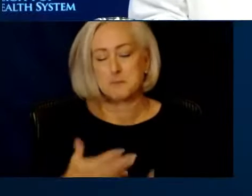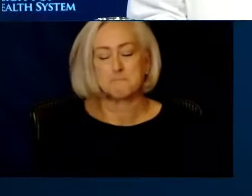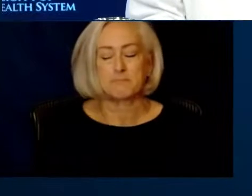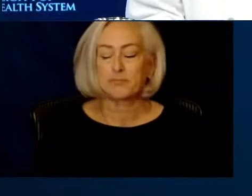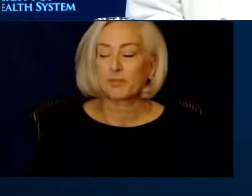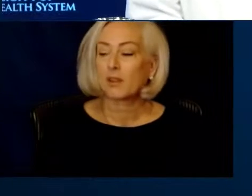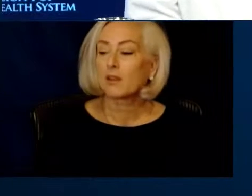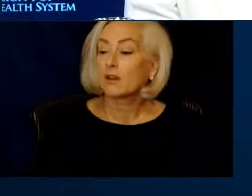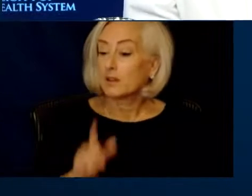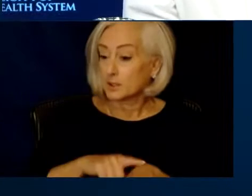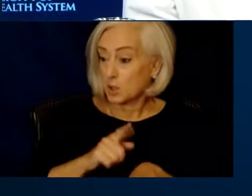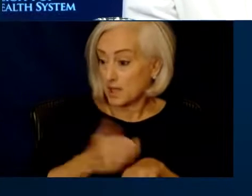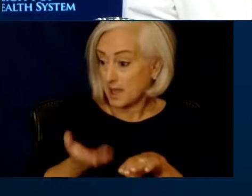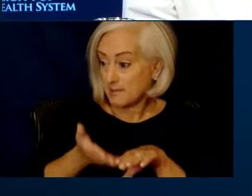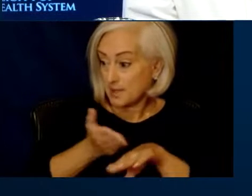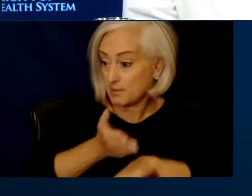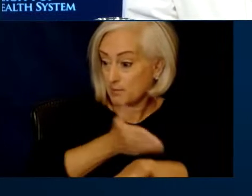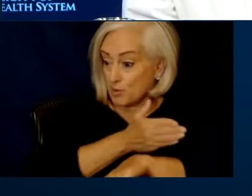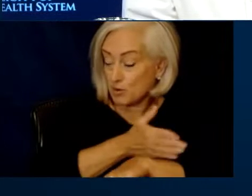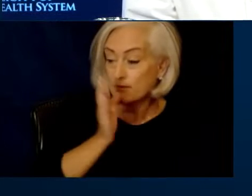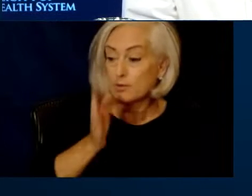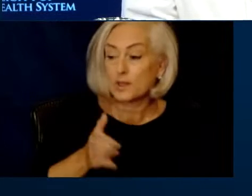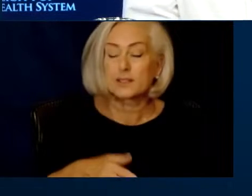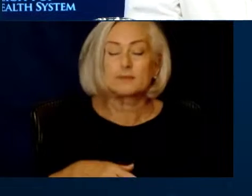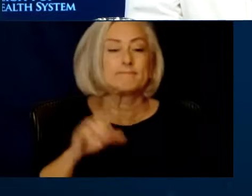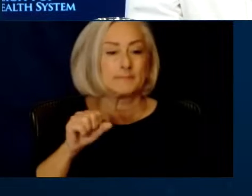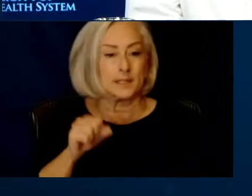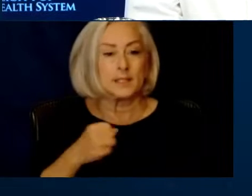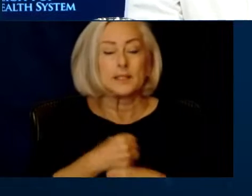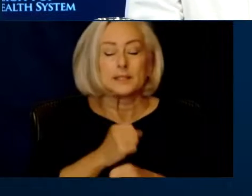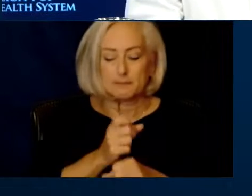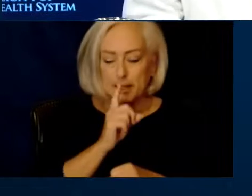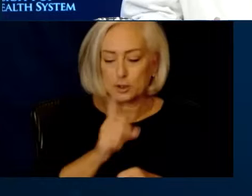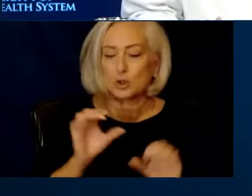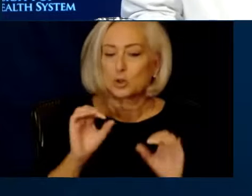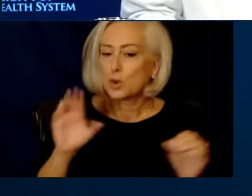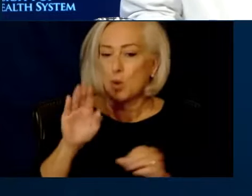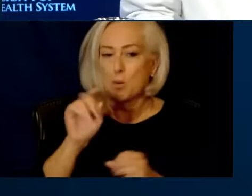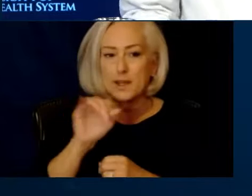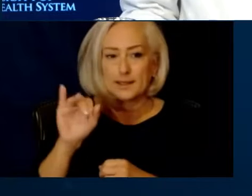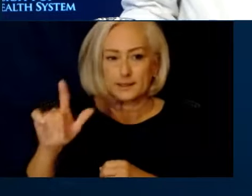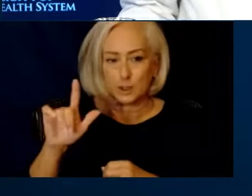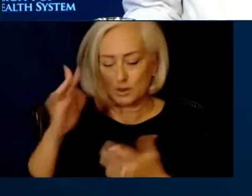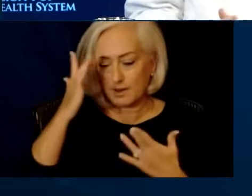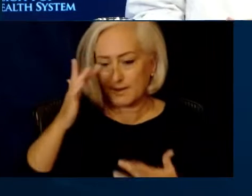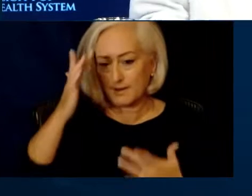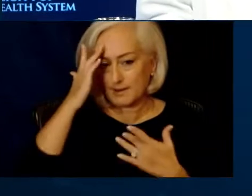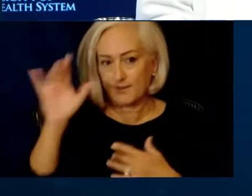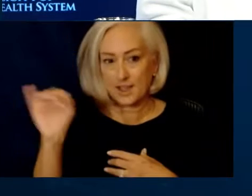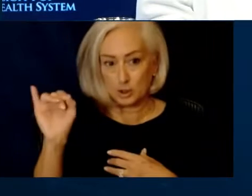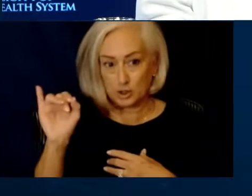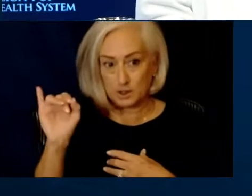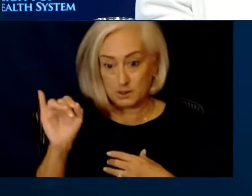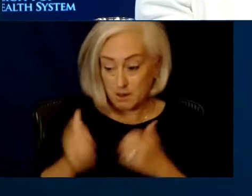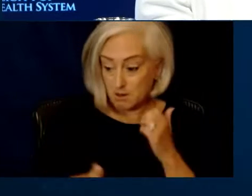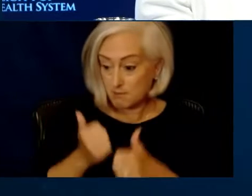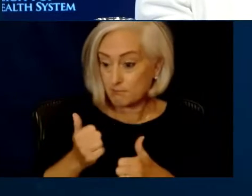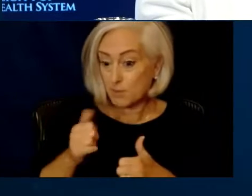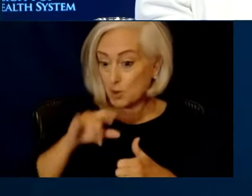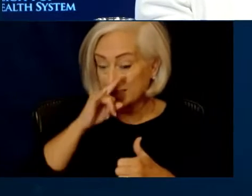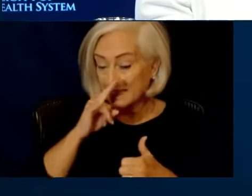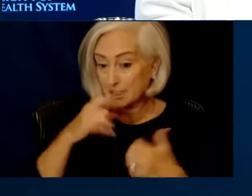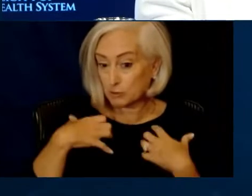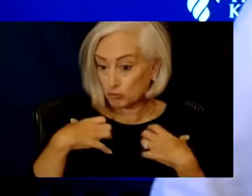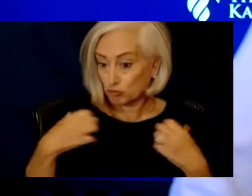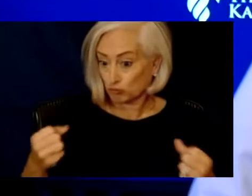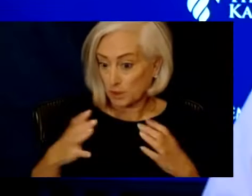gets better. We have to make sure it's not a bacterial infection that we have to treat. But most of these kids, they make a full recovery. Yeah, the vast majority do make